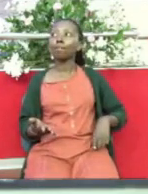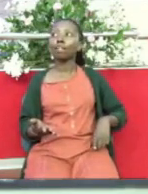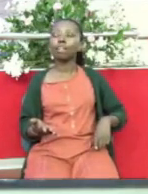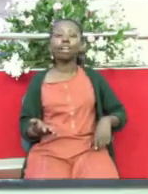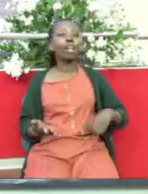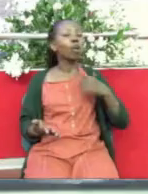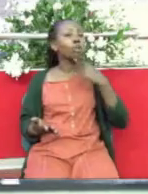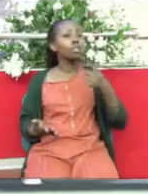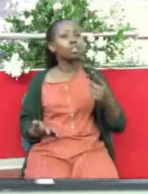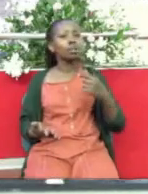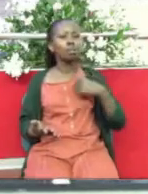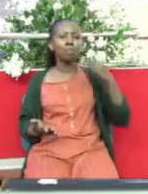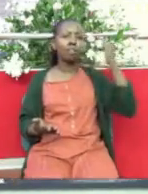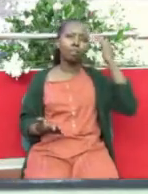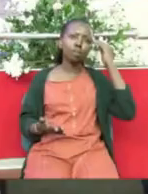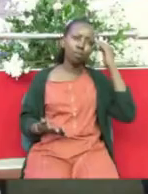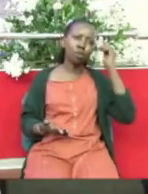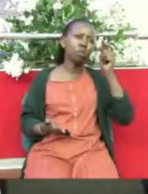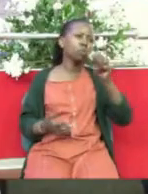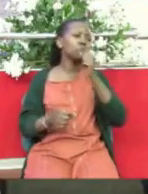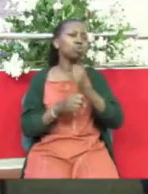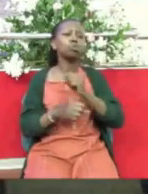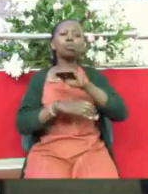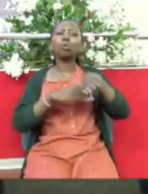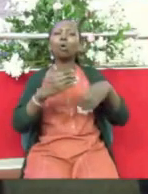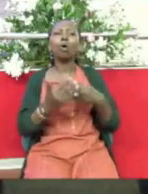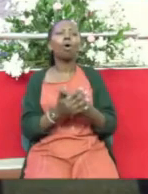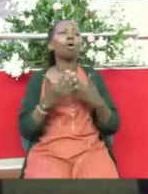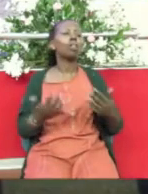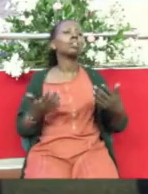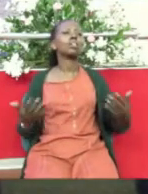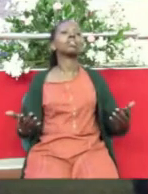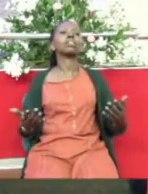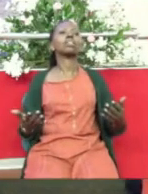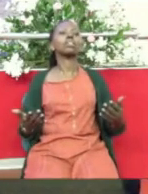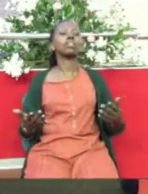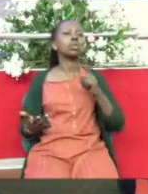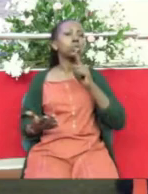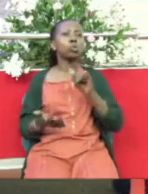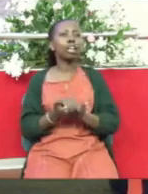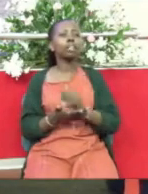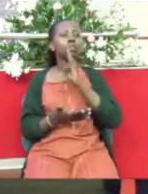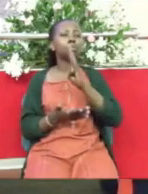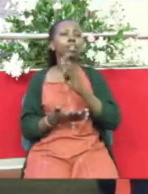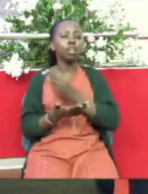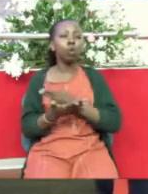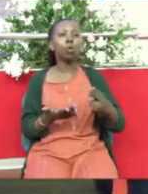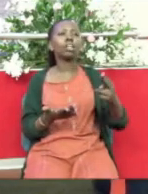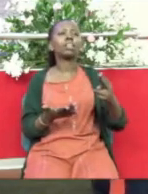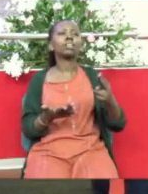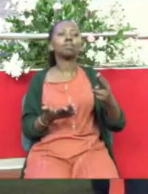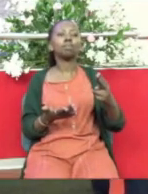The Lord is saying, I know you've done all it takes to do for a son to walk upright, but this son is already